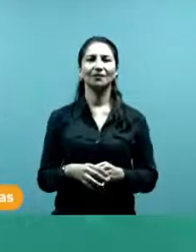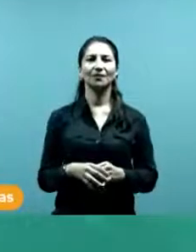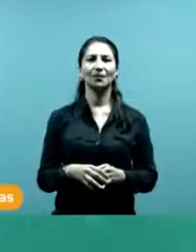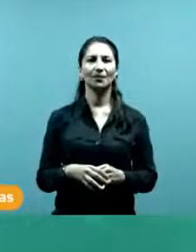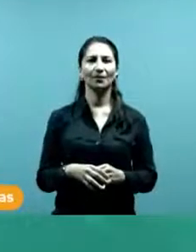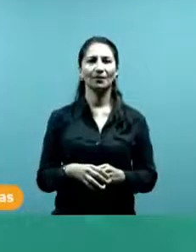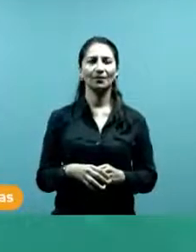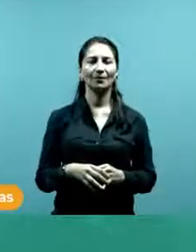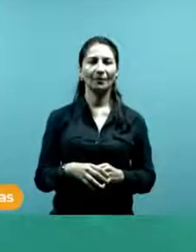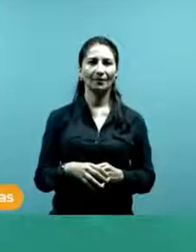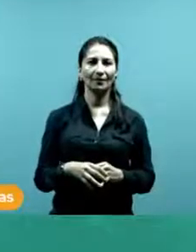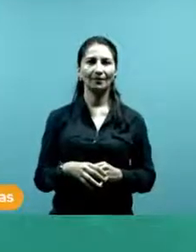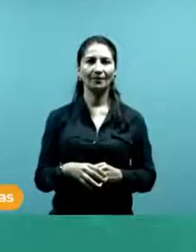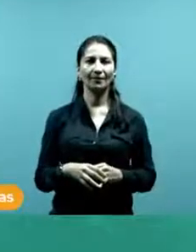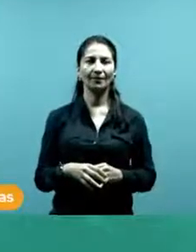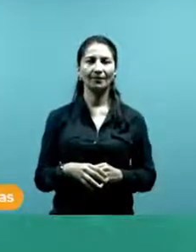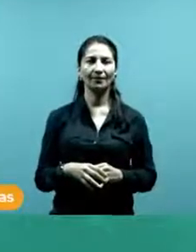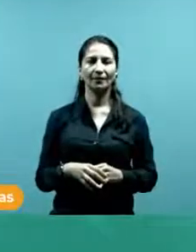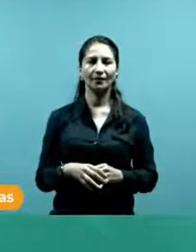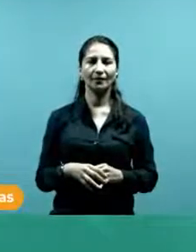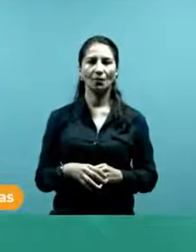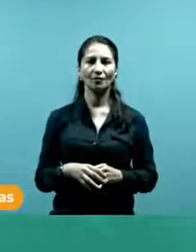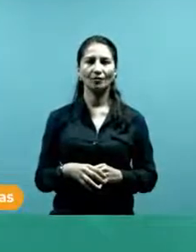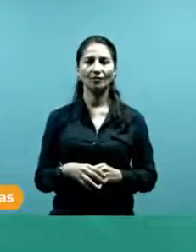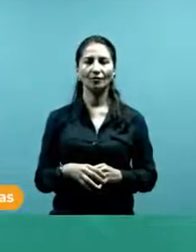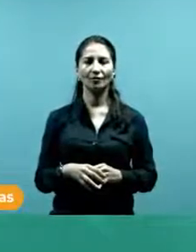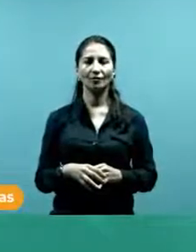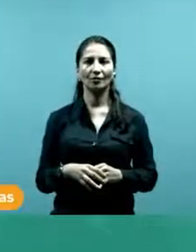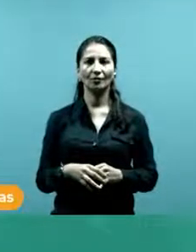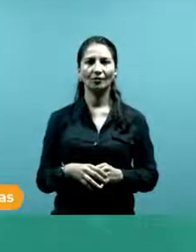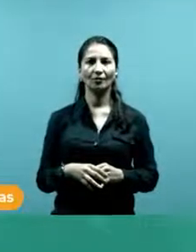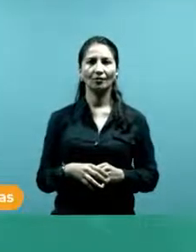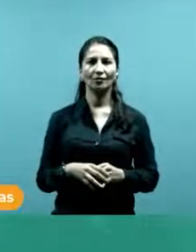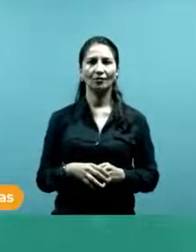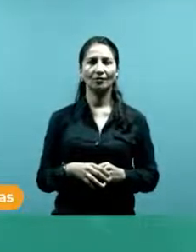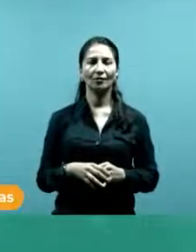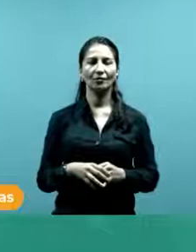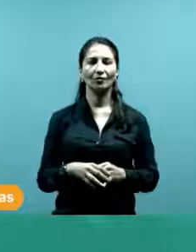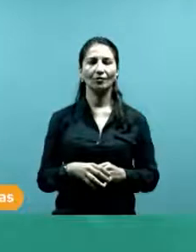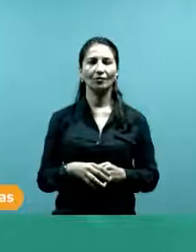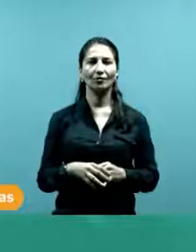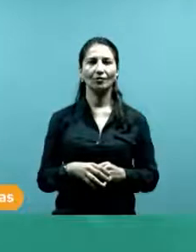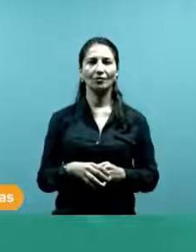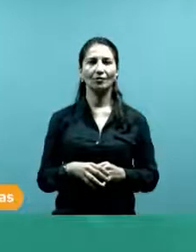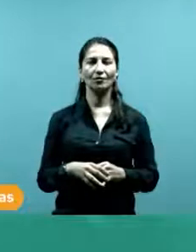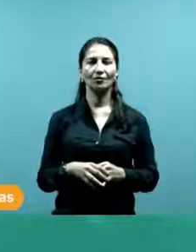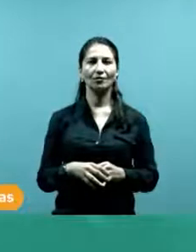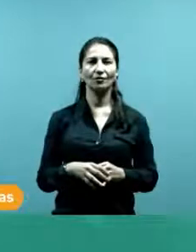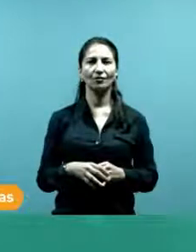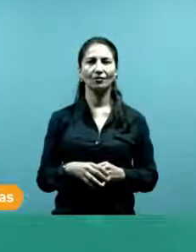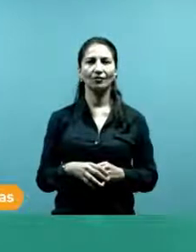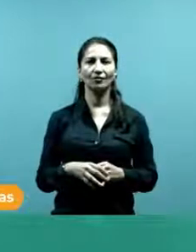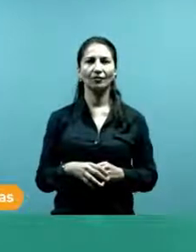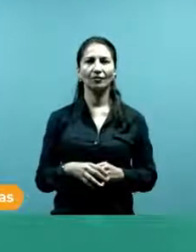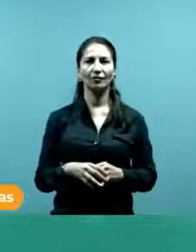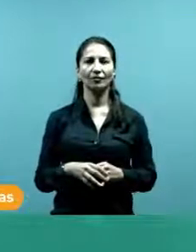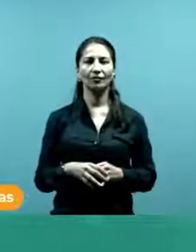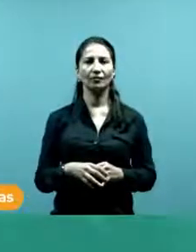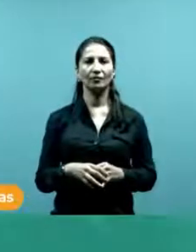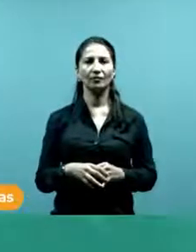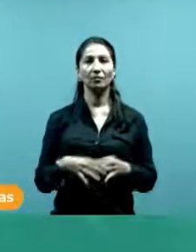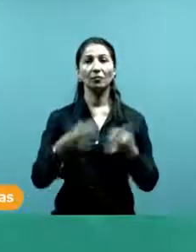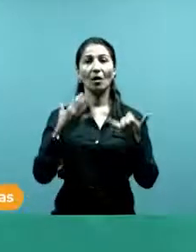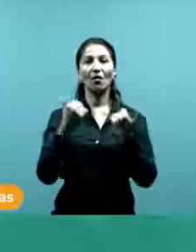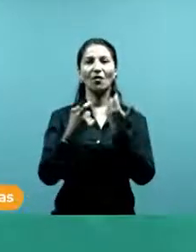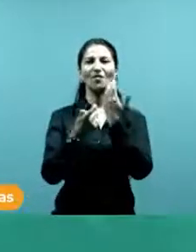there is altogether we have over 1.5 million followers in different social media. Un millón